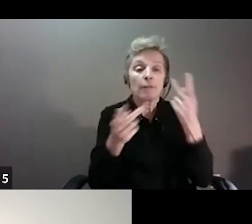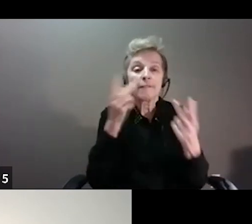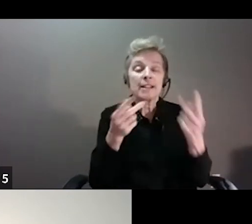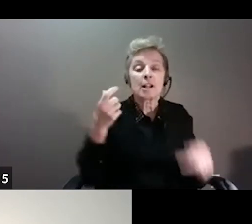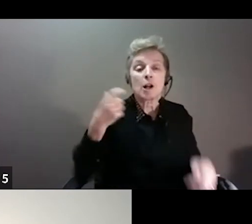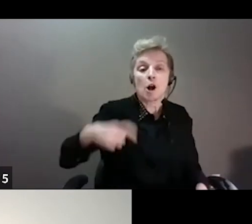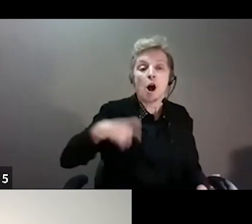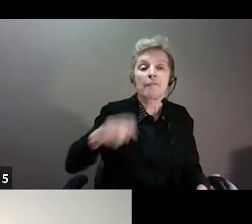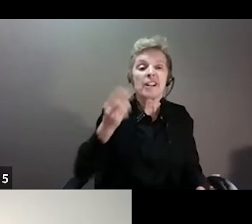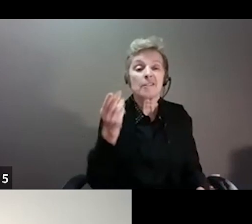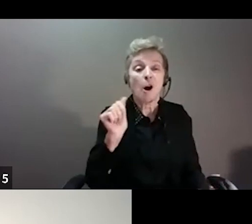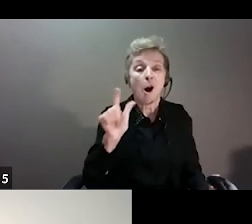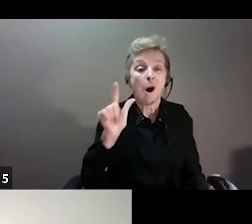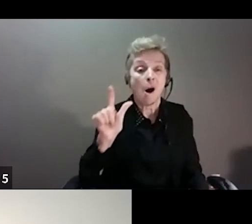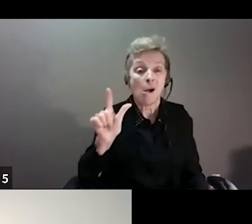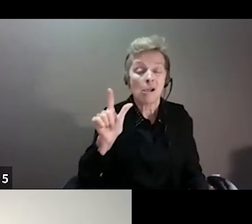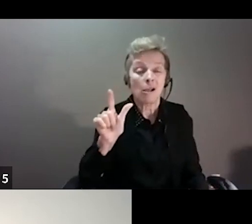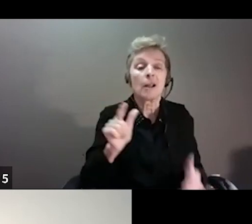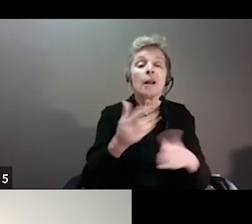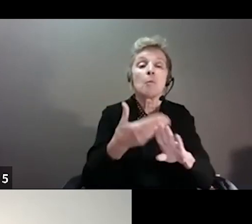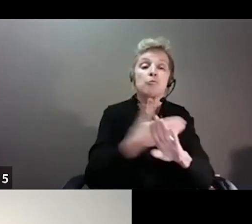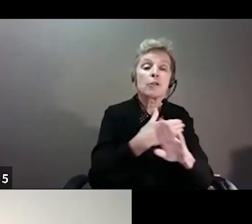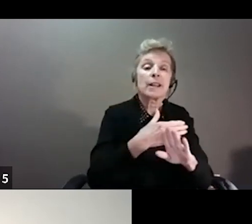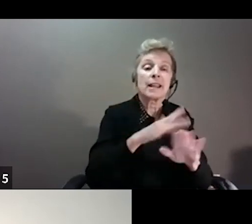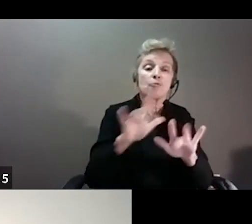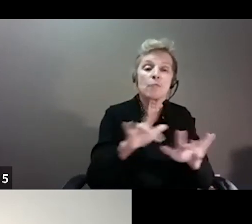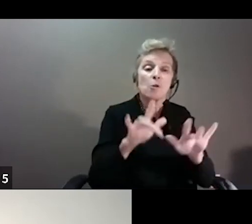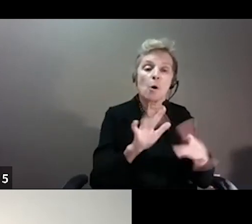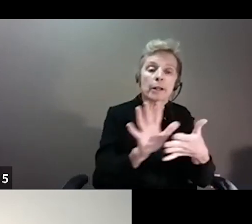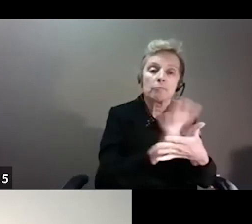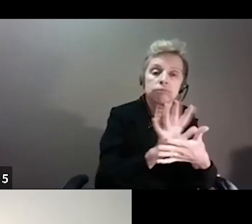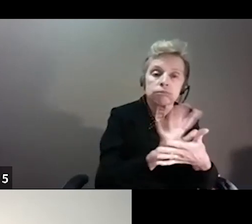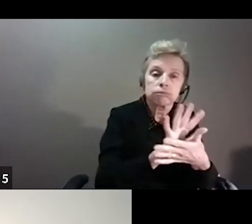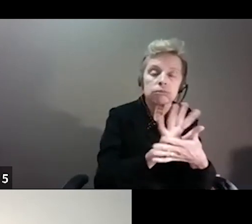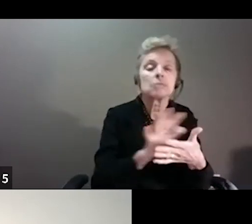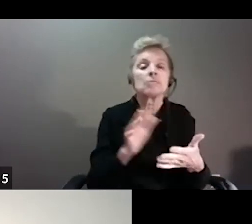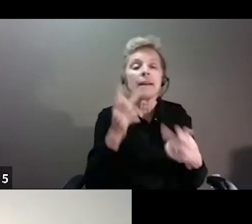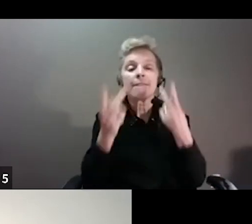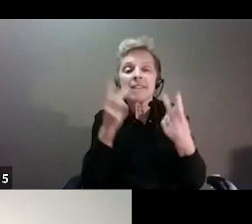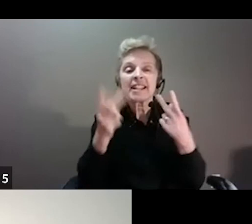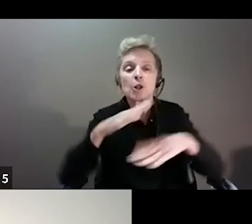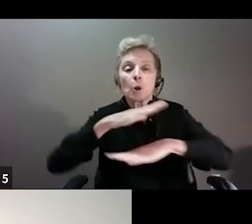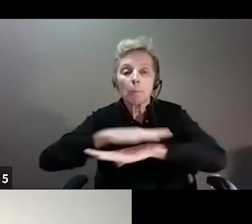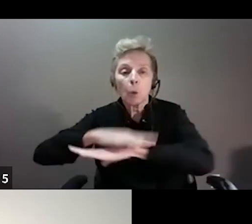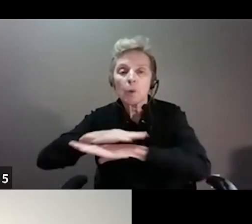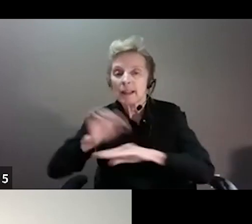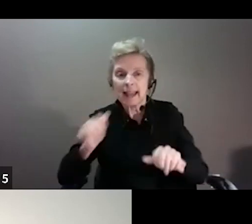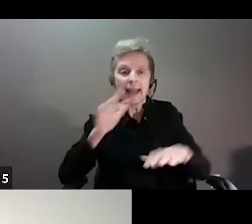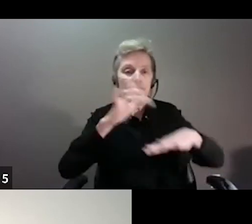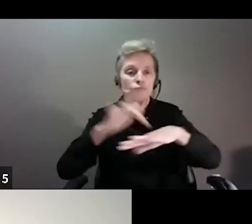short pre-recorded presentations, as well as visit exhibitor booths. So again, we want to thank everyone, and we wanted to